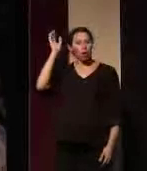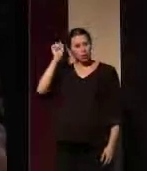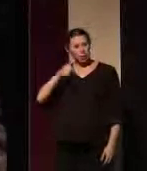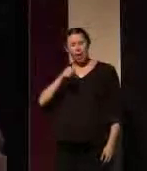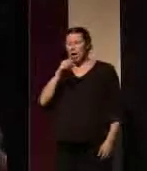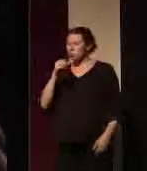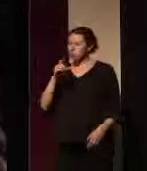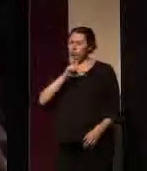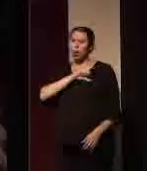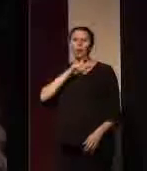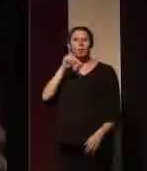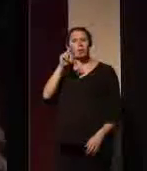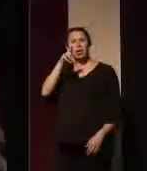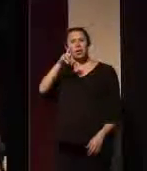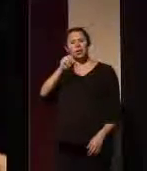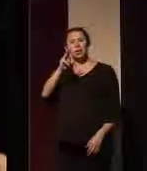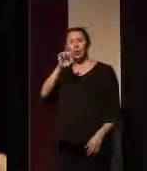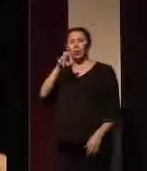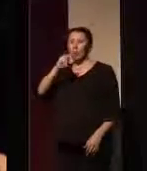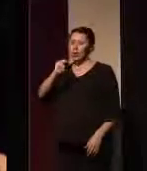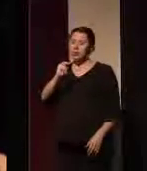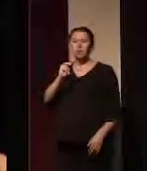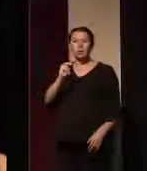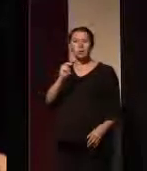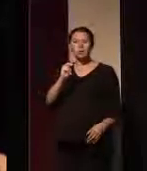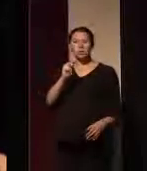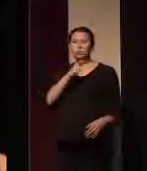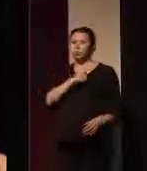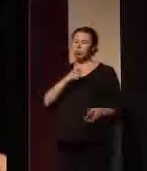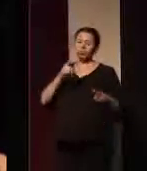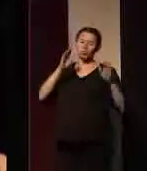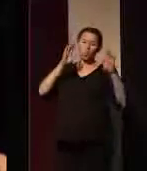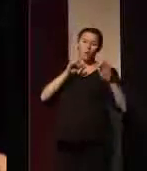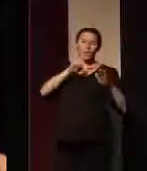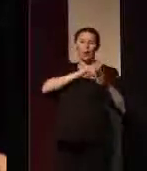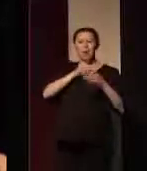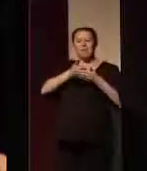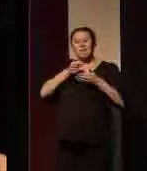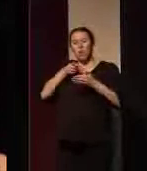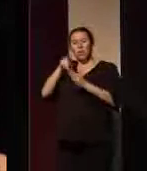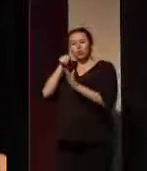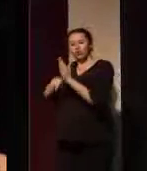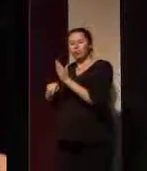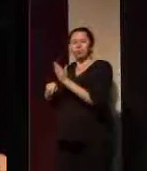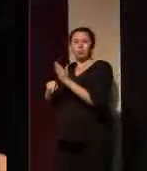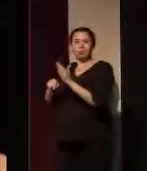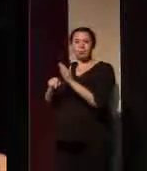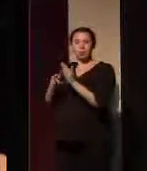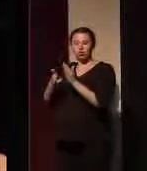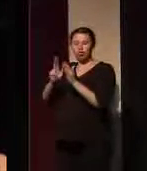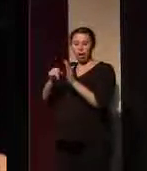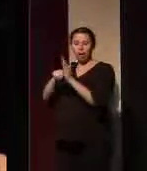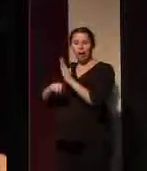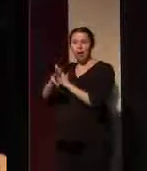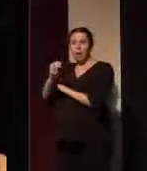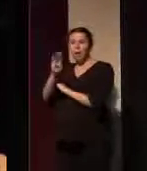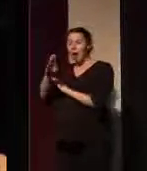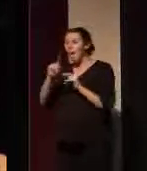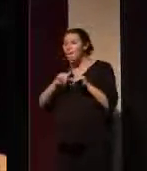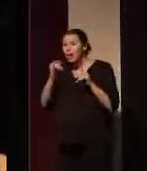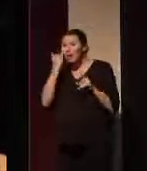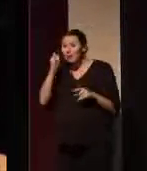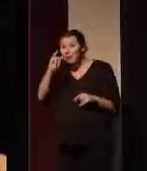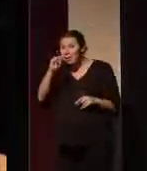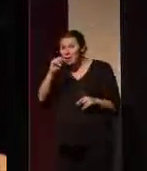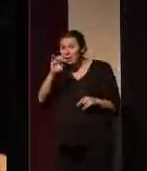Darren Wilson, the decorated cop that he was before he shot and killed Mike Brown Jr. But if he is indicted, that whole